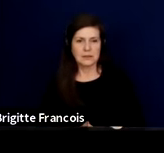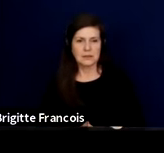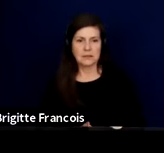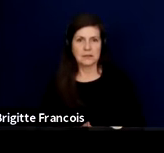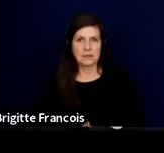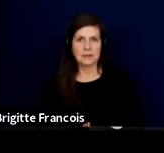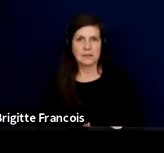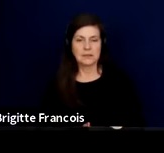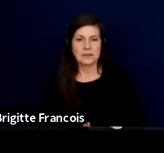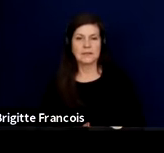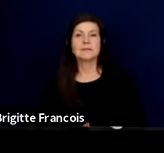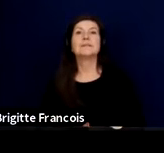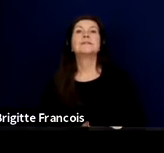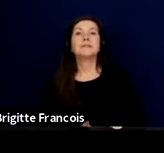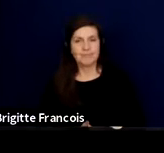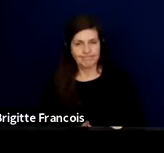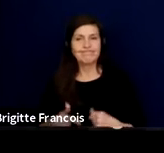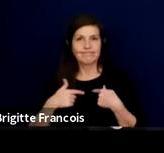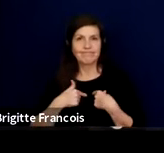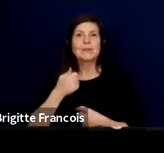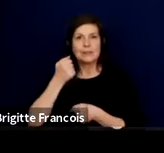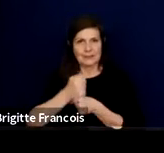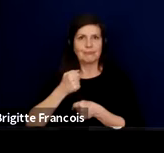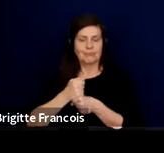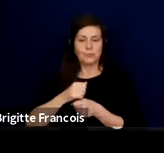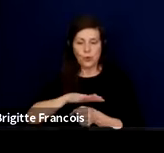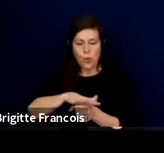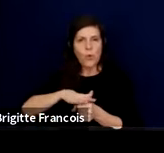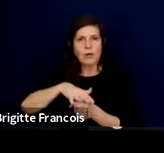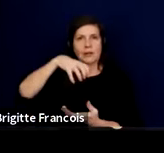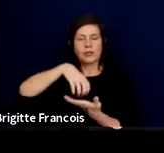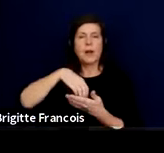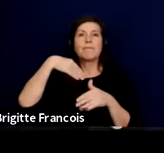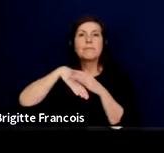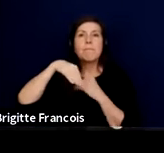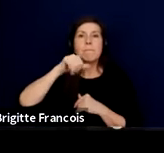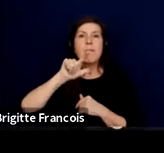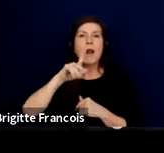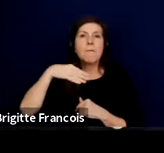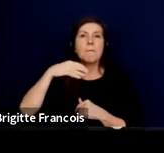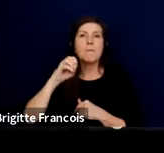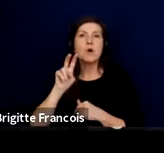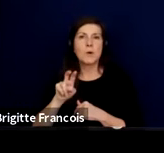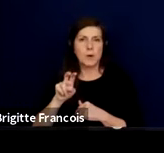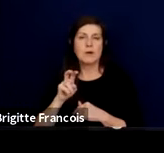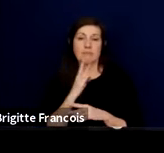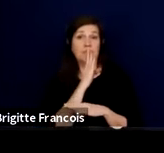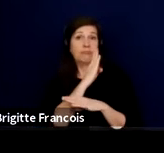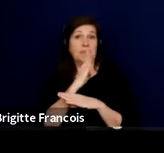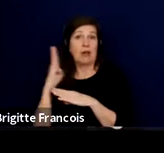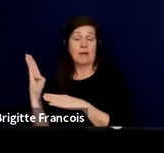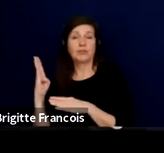Yes. I work in a municipality. I work in Malmö, and I work at the library. And I'm